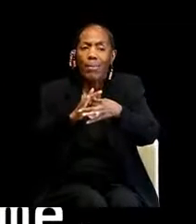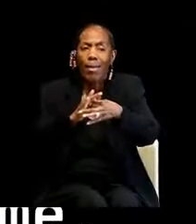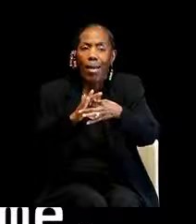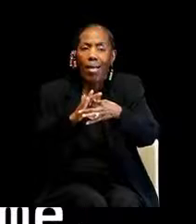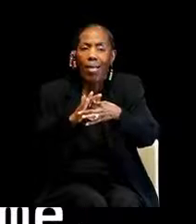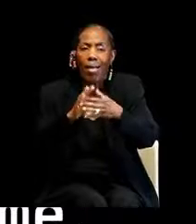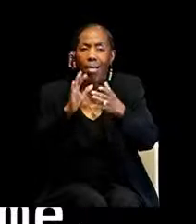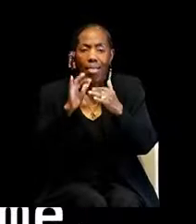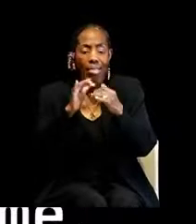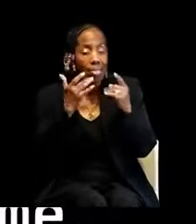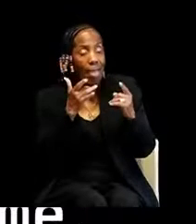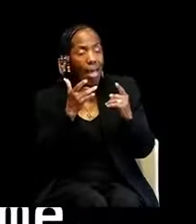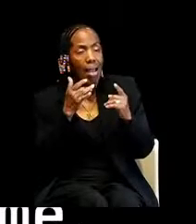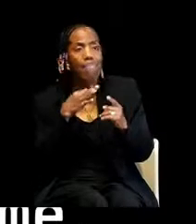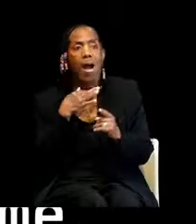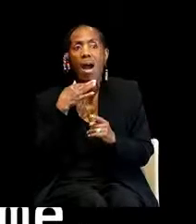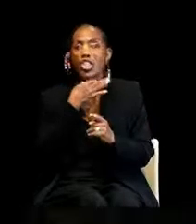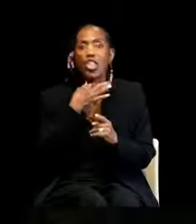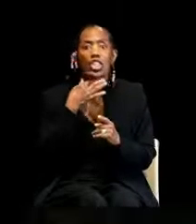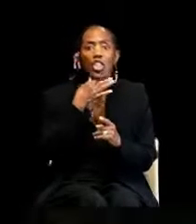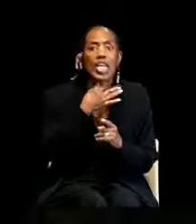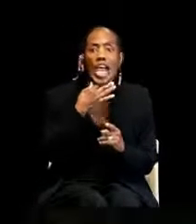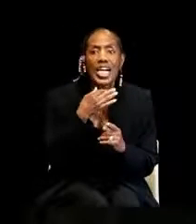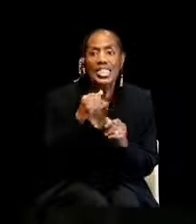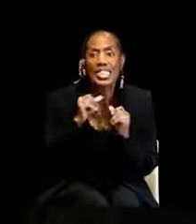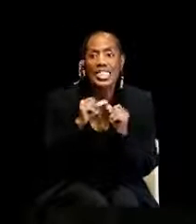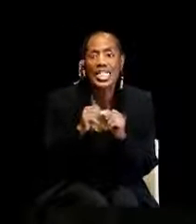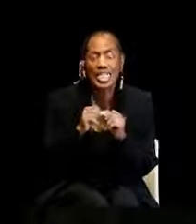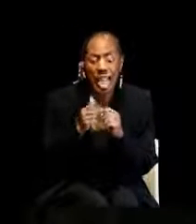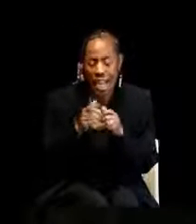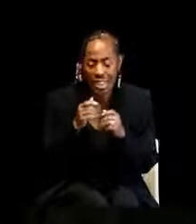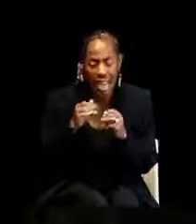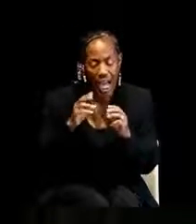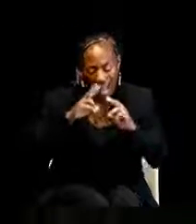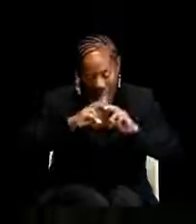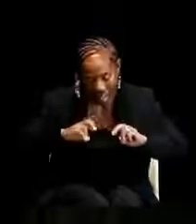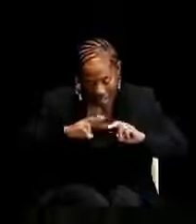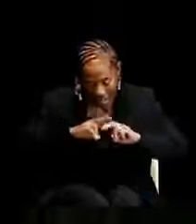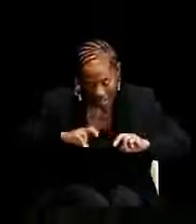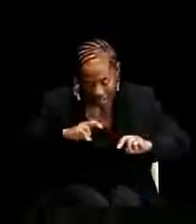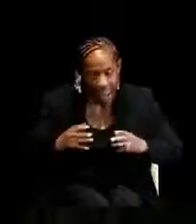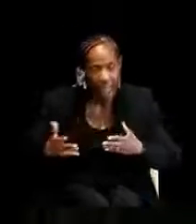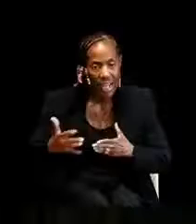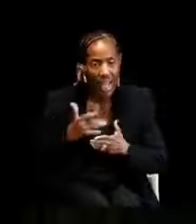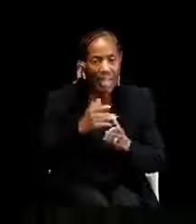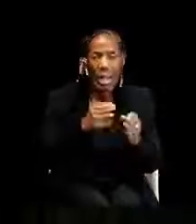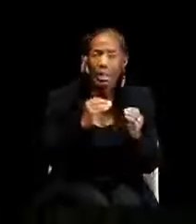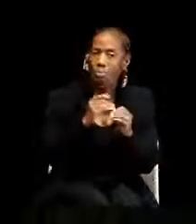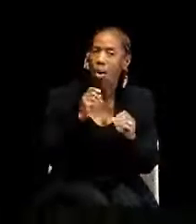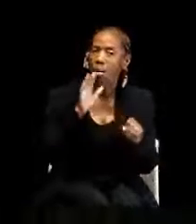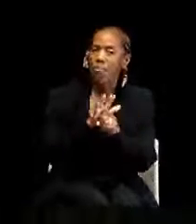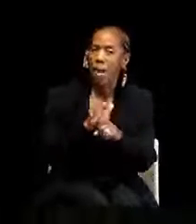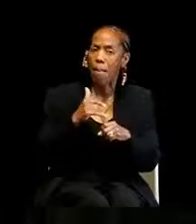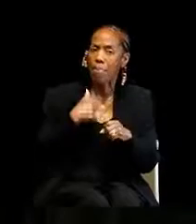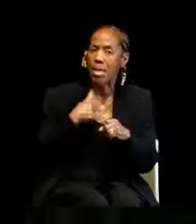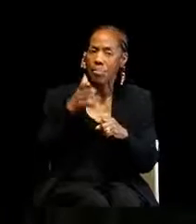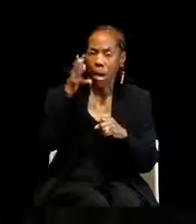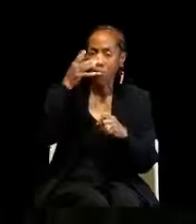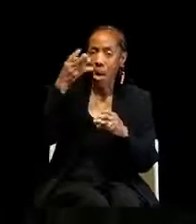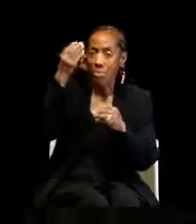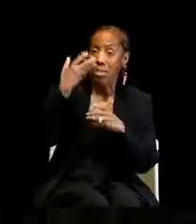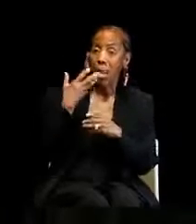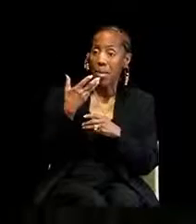I go through my curiosity and as I go through my collecting, it is even more confirmations of what my grandfather